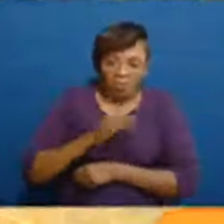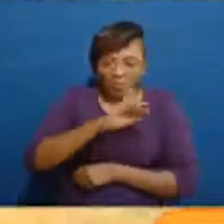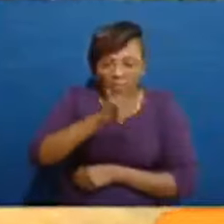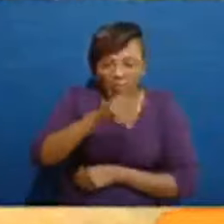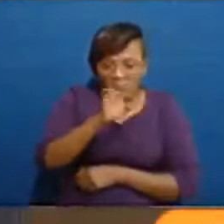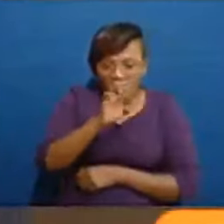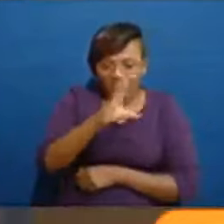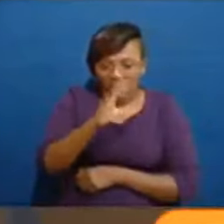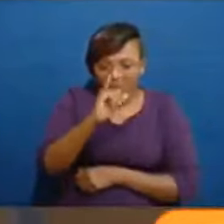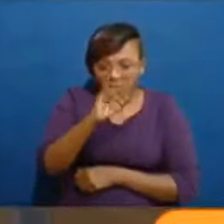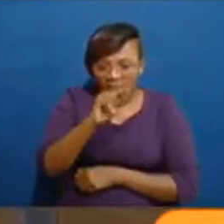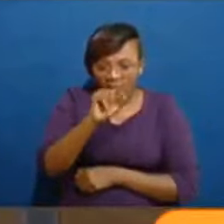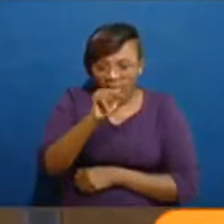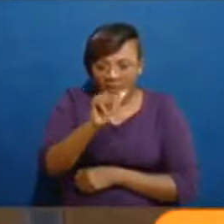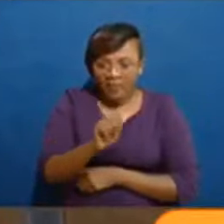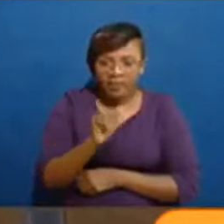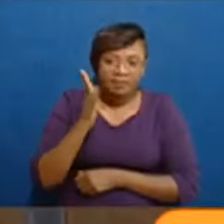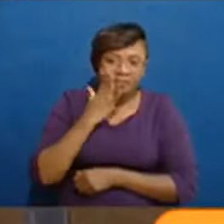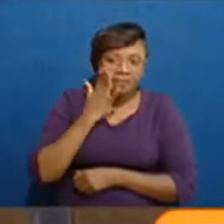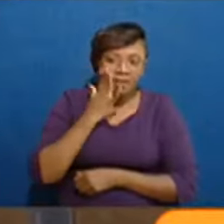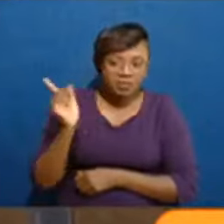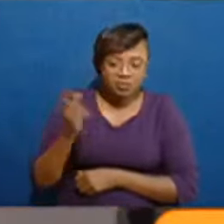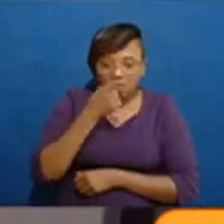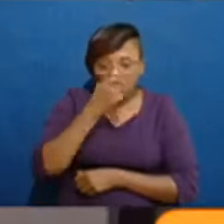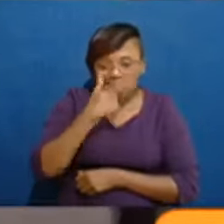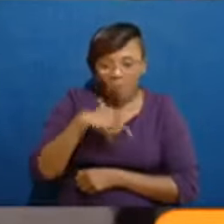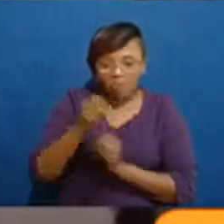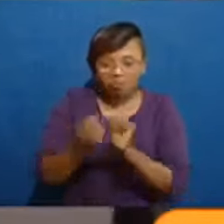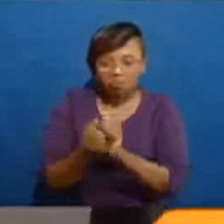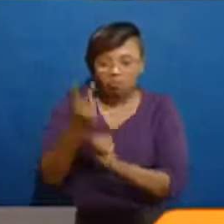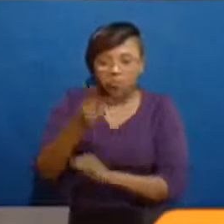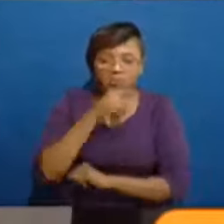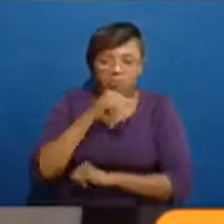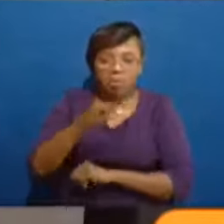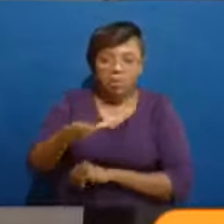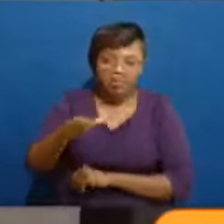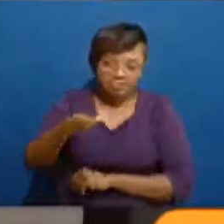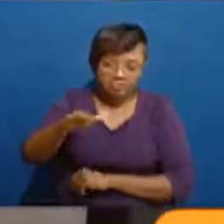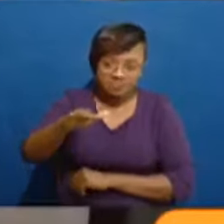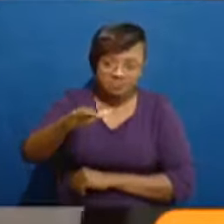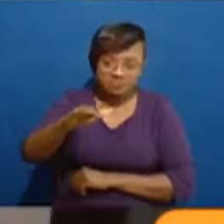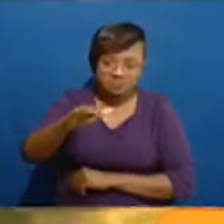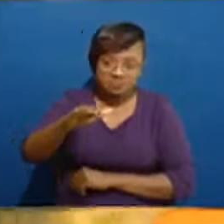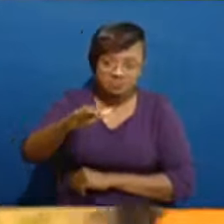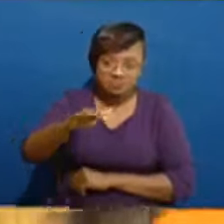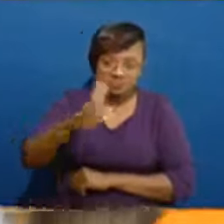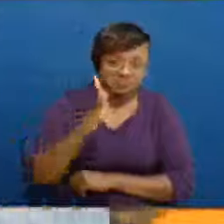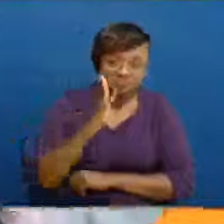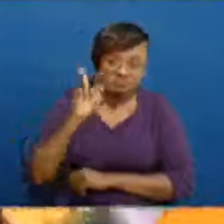to a 12-year-old boy who was shot in Rongai during anti-government protest, is in disbelief.